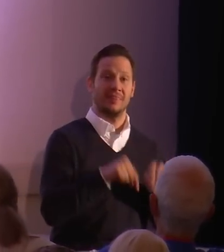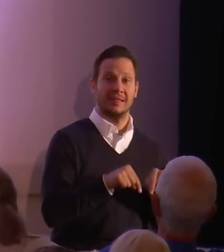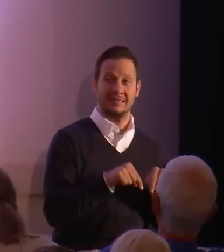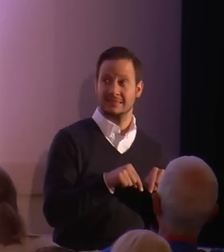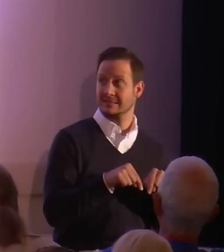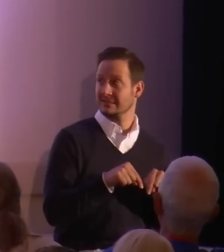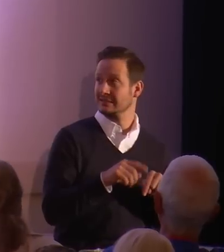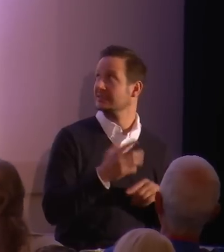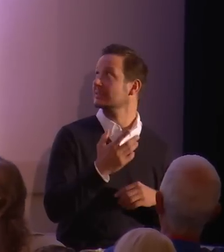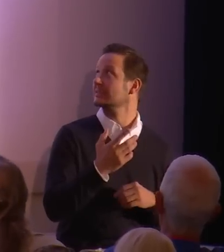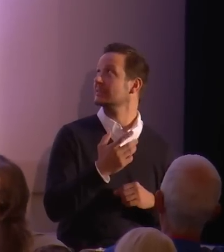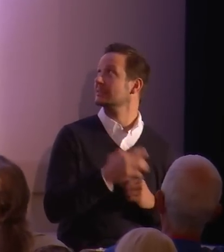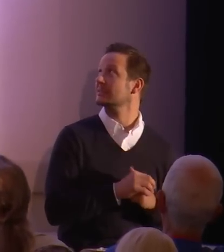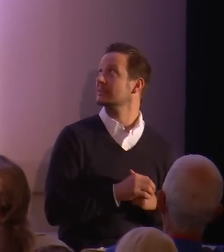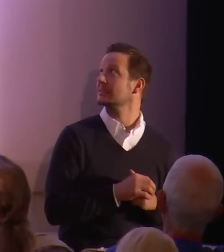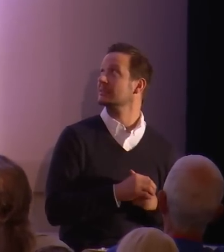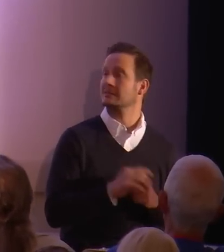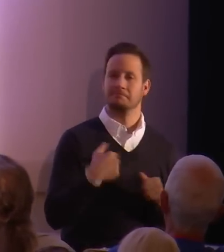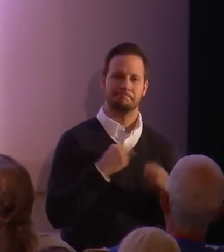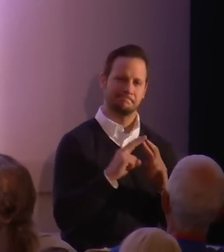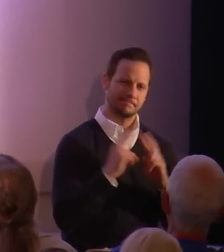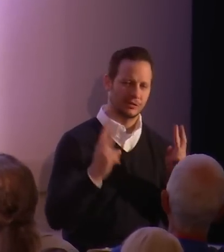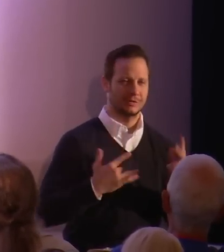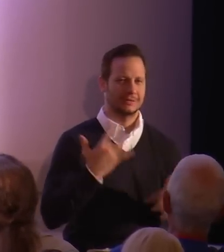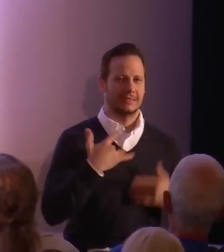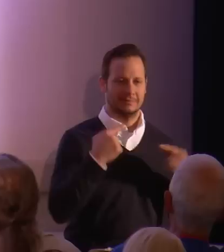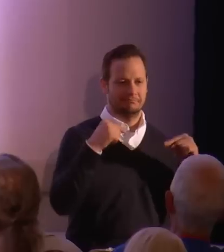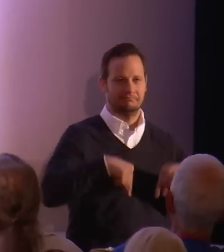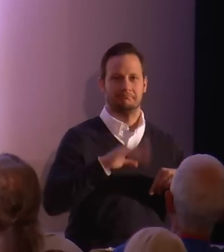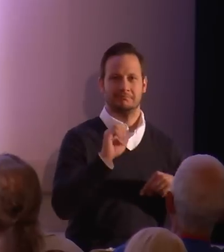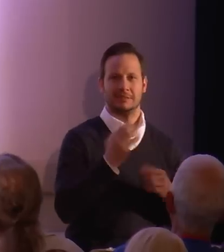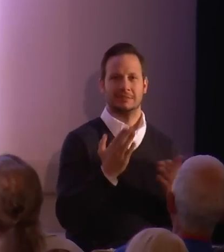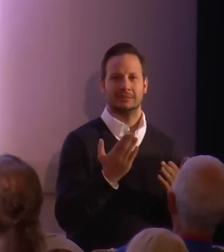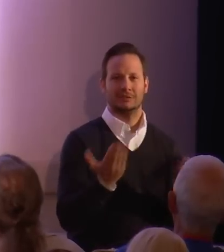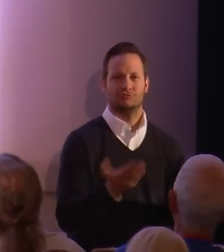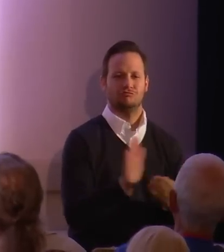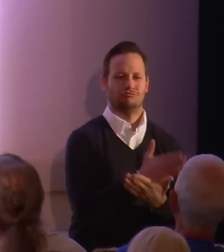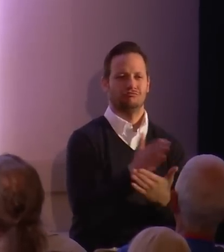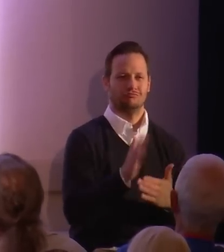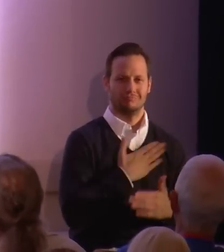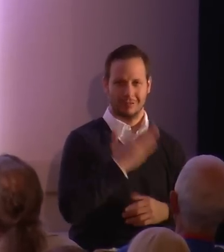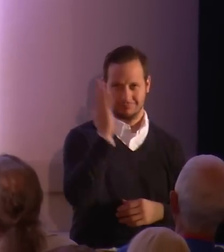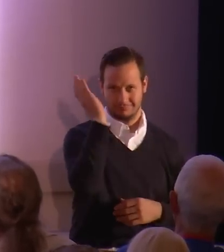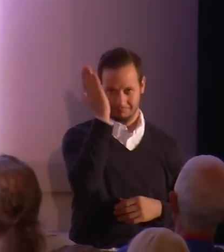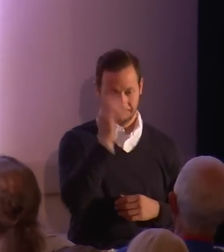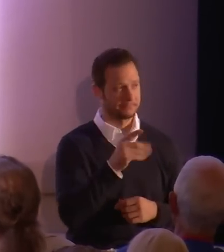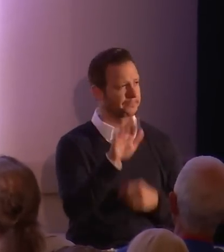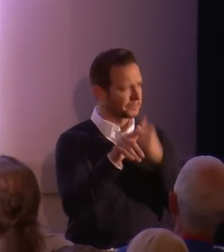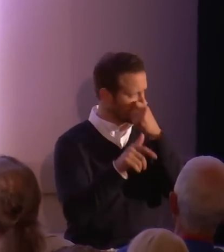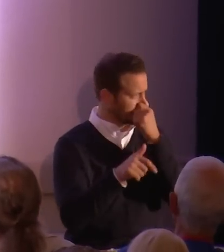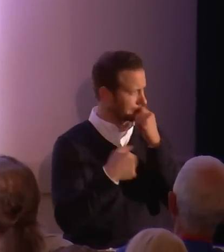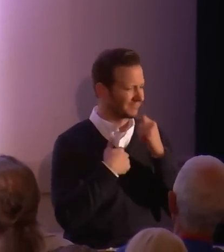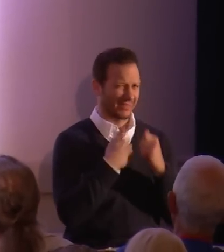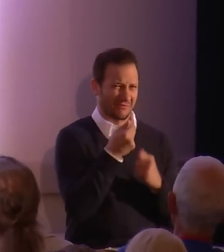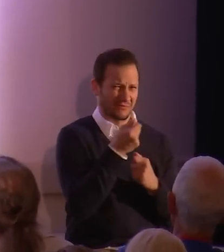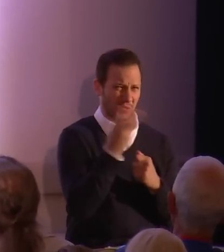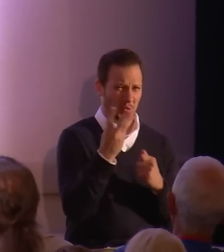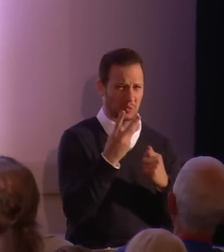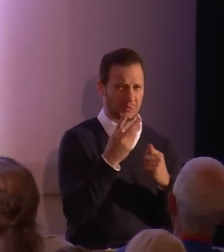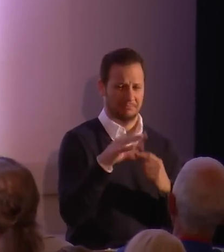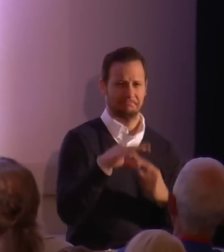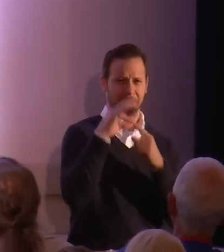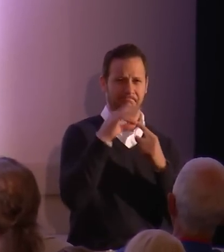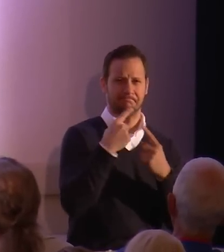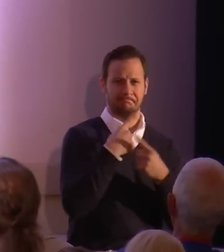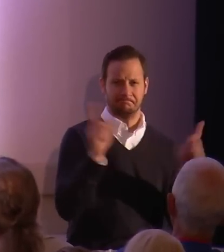deal, but I'm extremely excited to be here. So that being said, I feel like I need to give you a few disclaimers before I get started